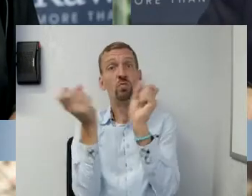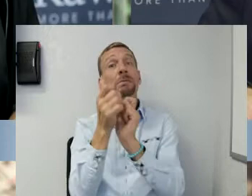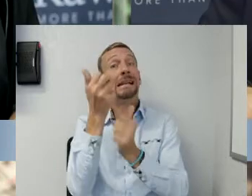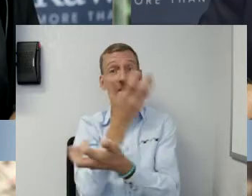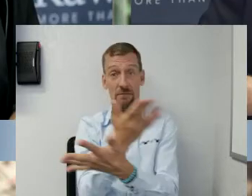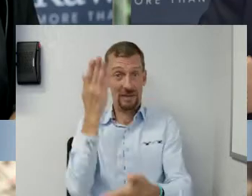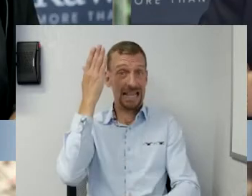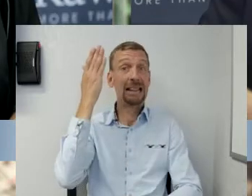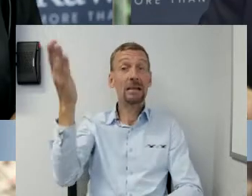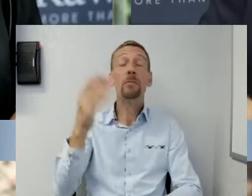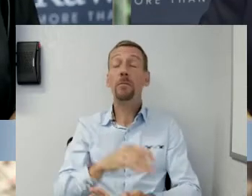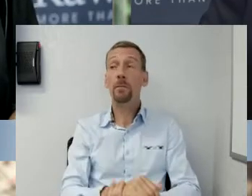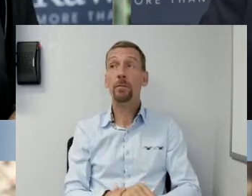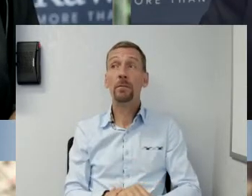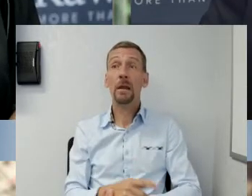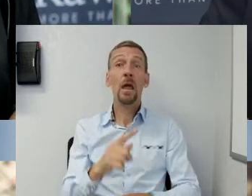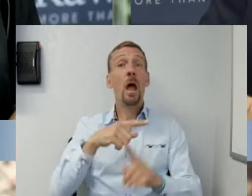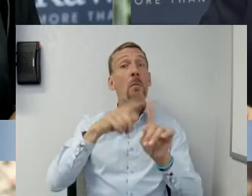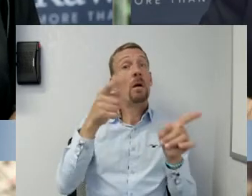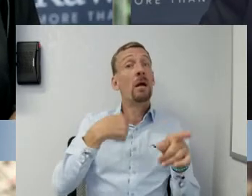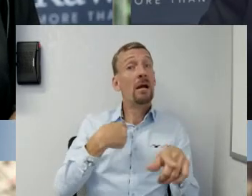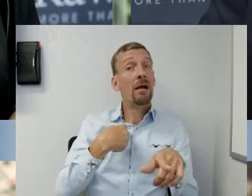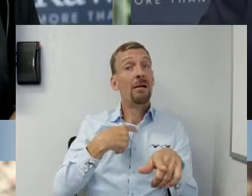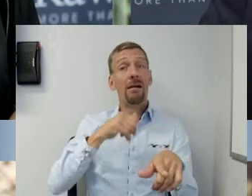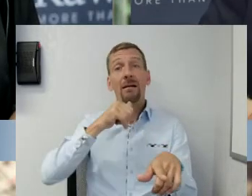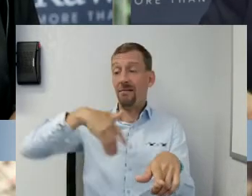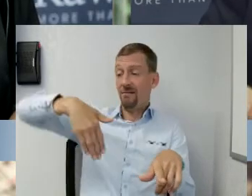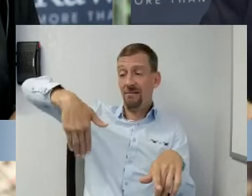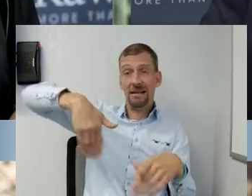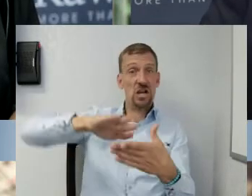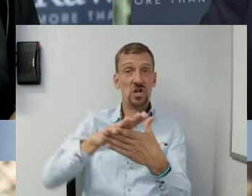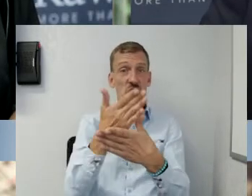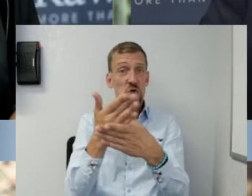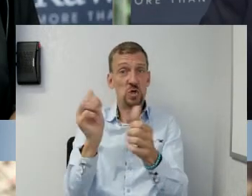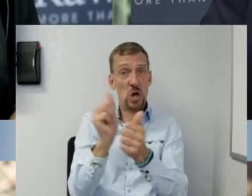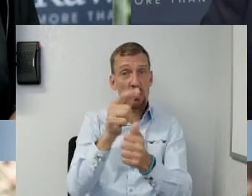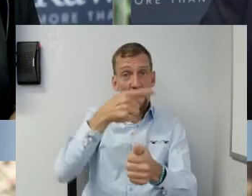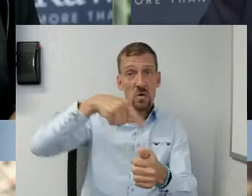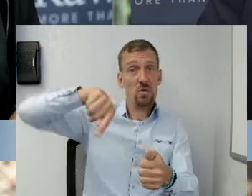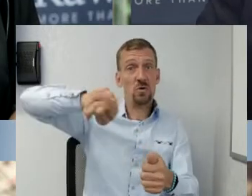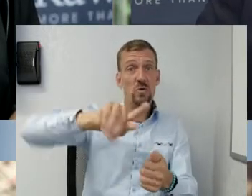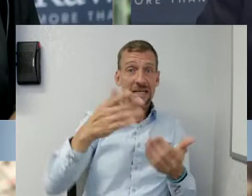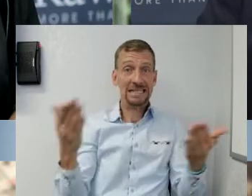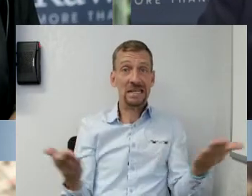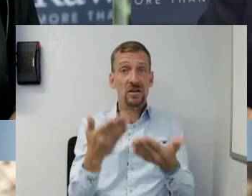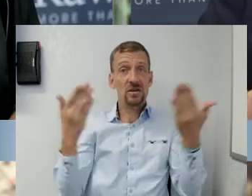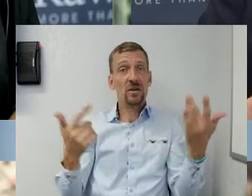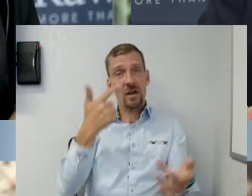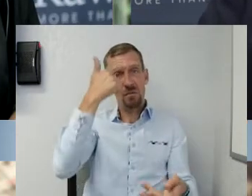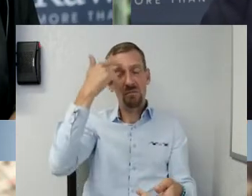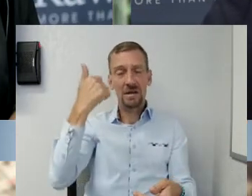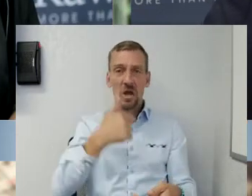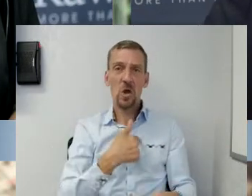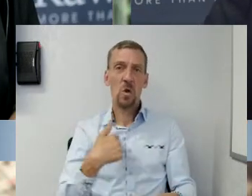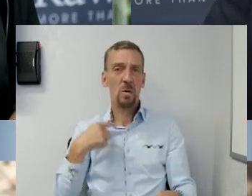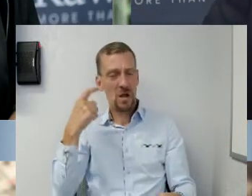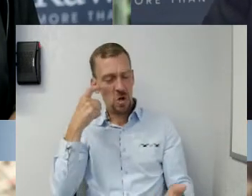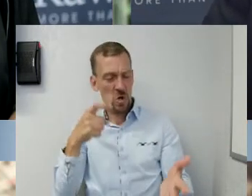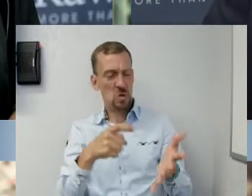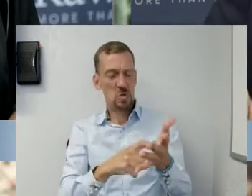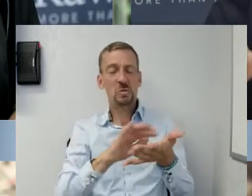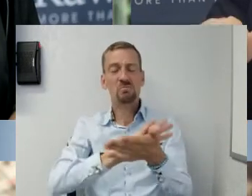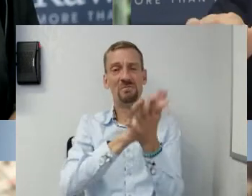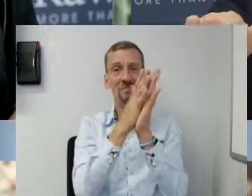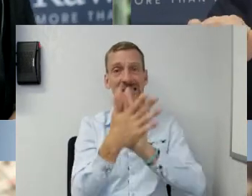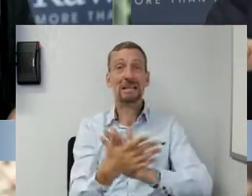One of the things that I don't think I've shared with you here, because it's really is just becoming a bit of an issue right